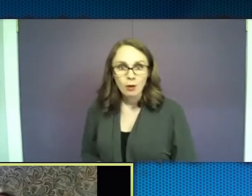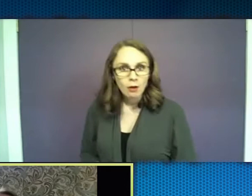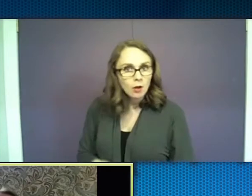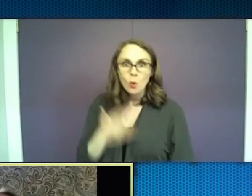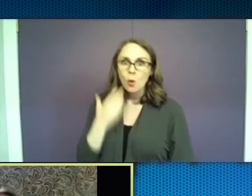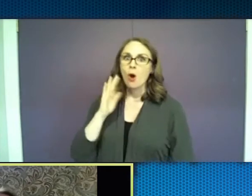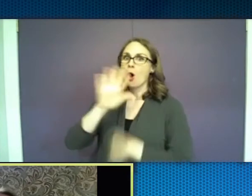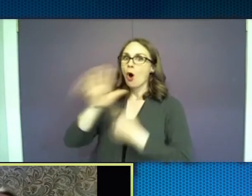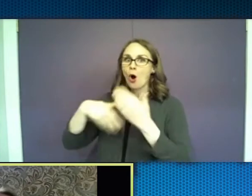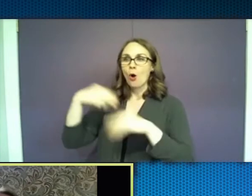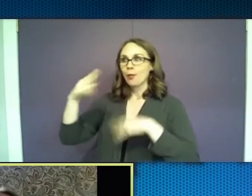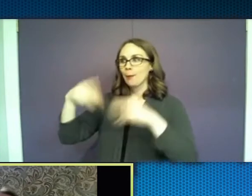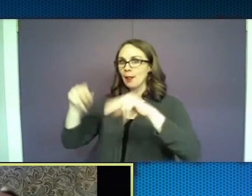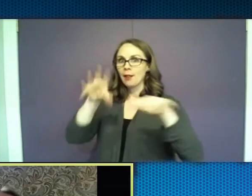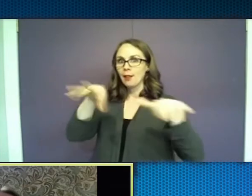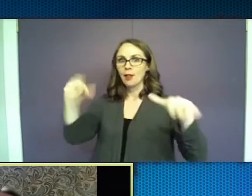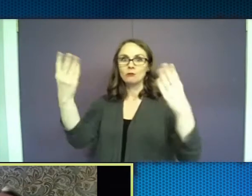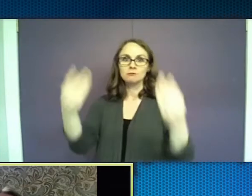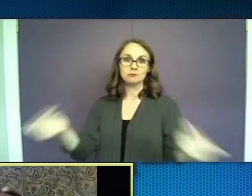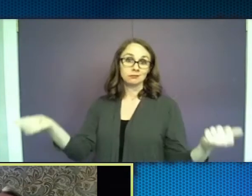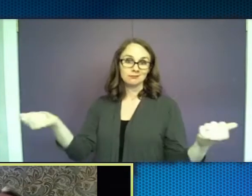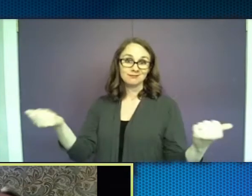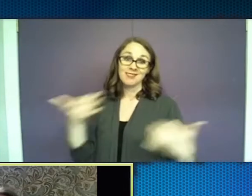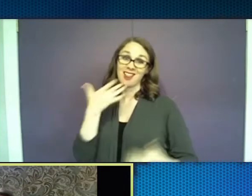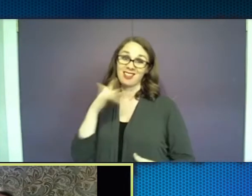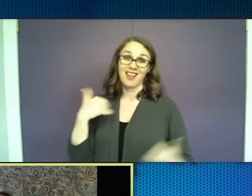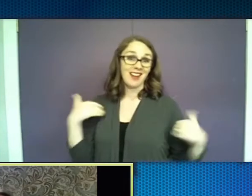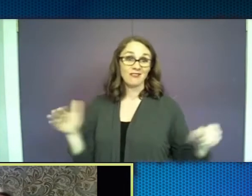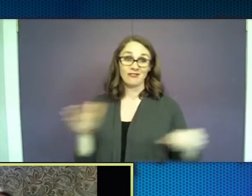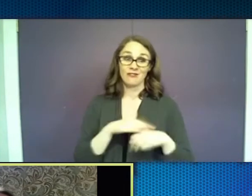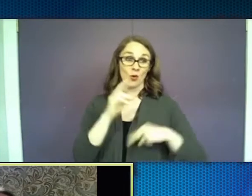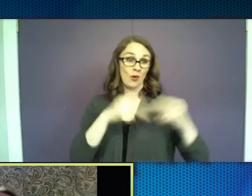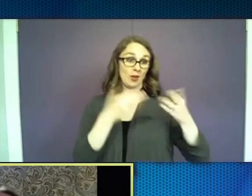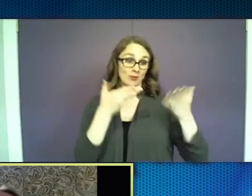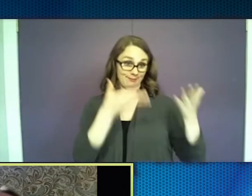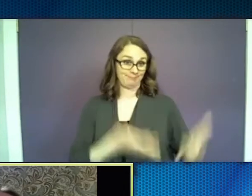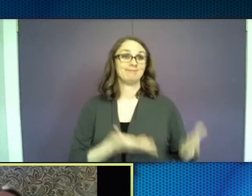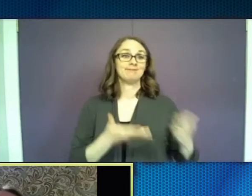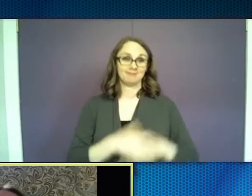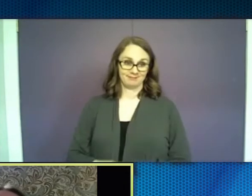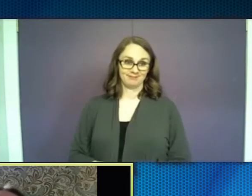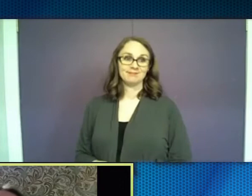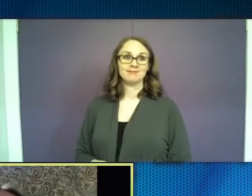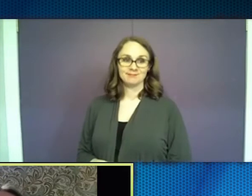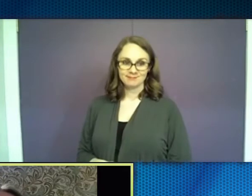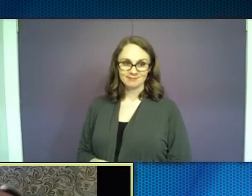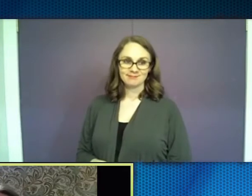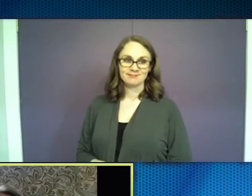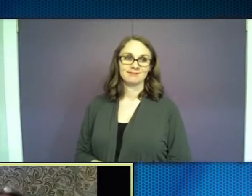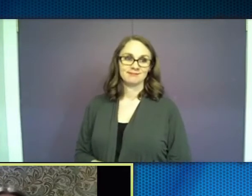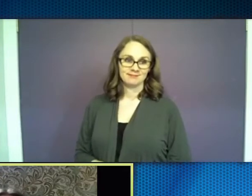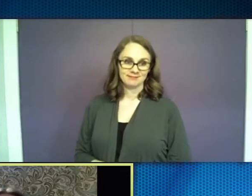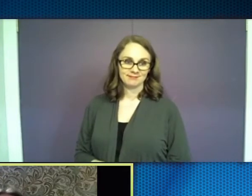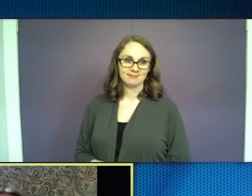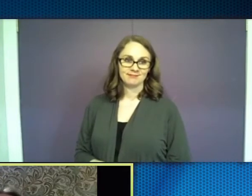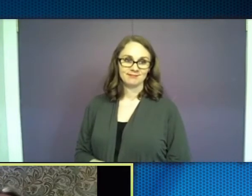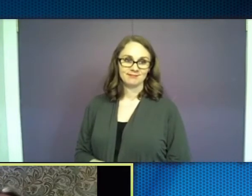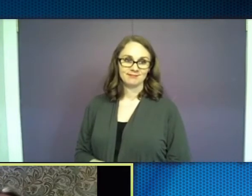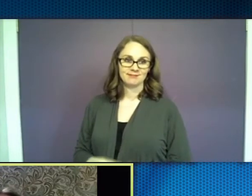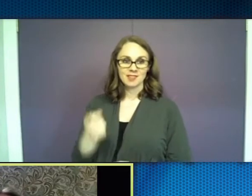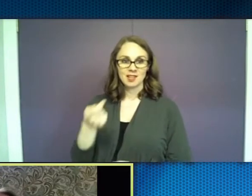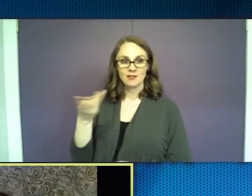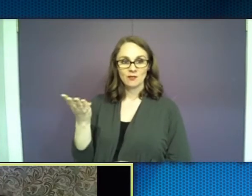outbuildings are gone. So we're very lucky to have the whole house intact as it is. And there's a